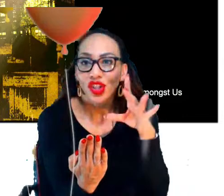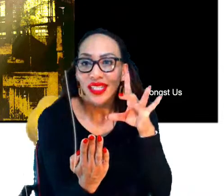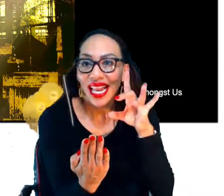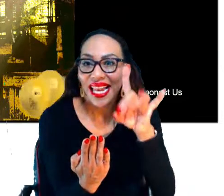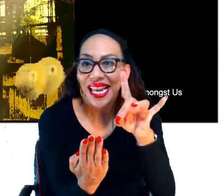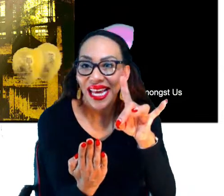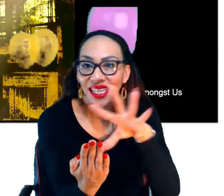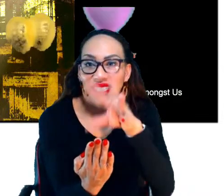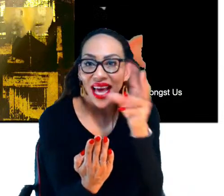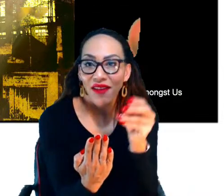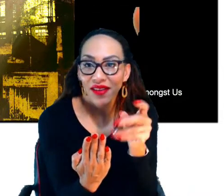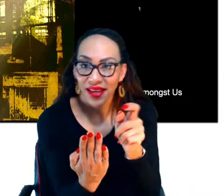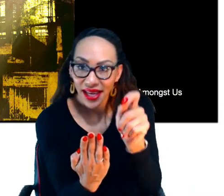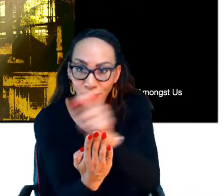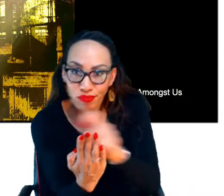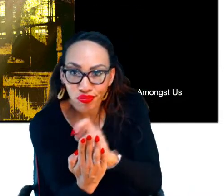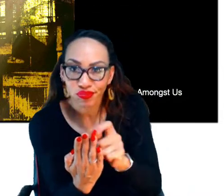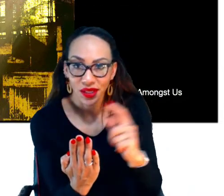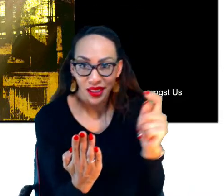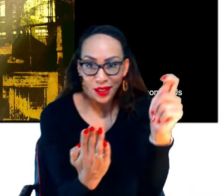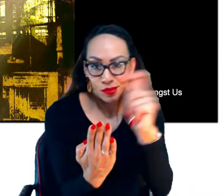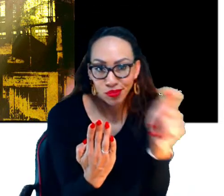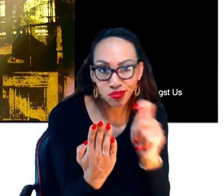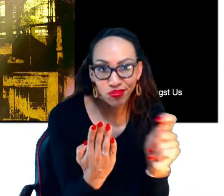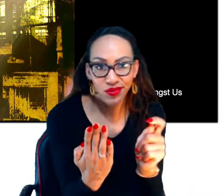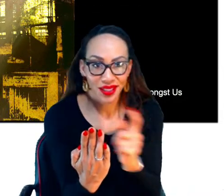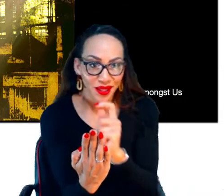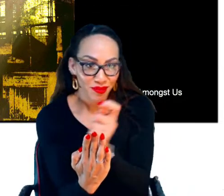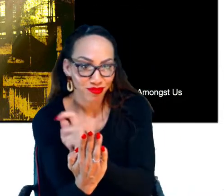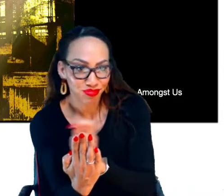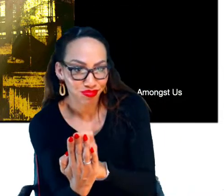thought that work has kind of